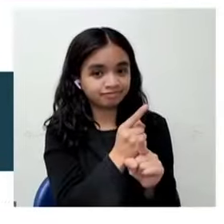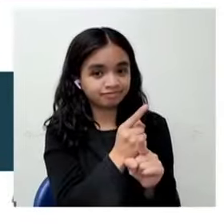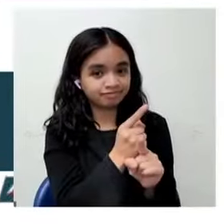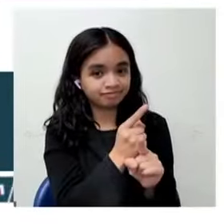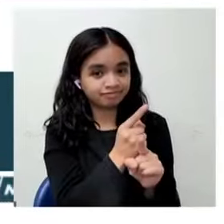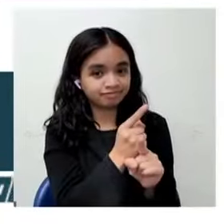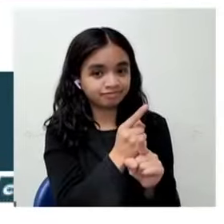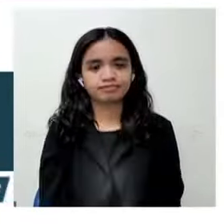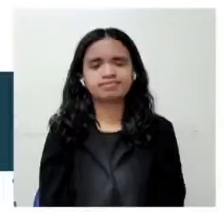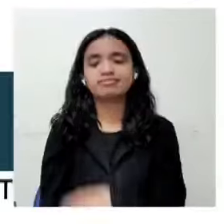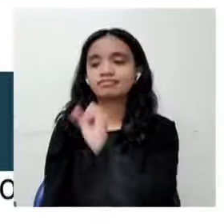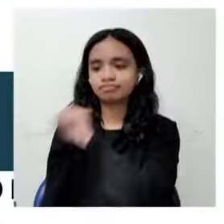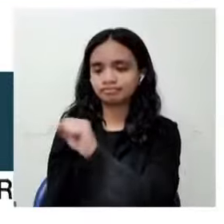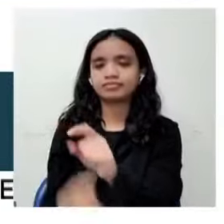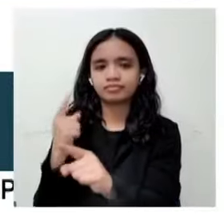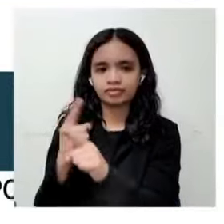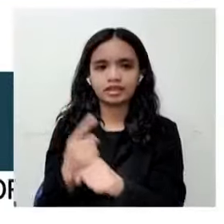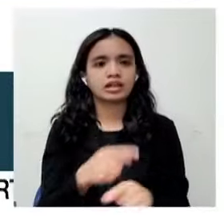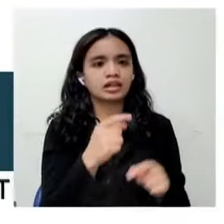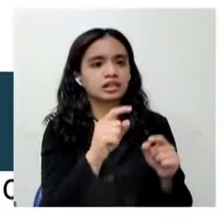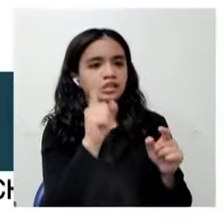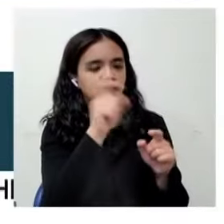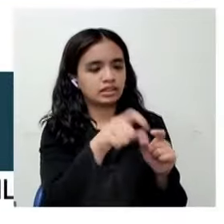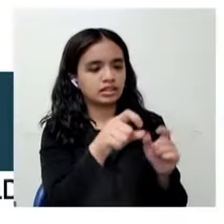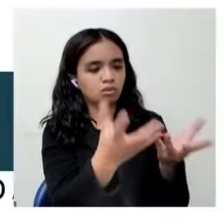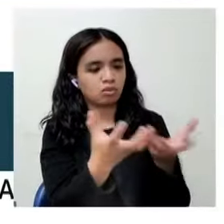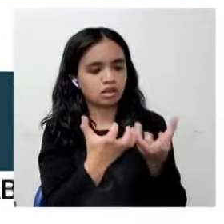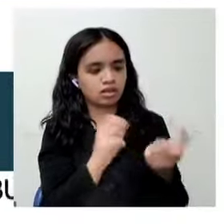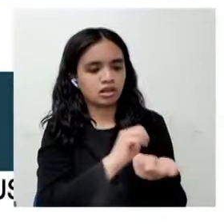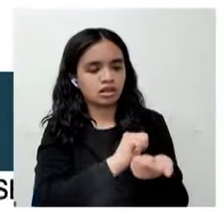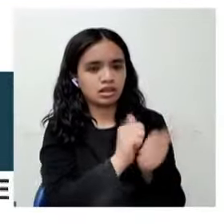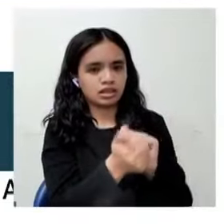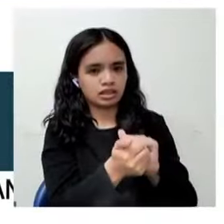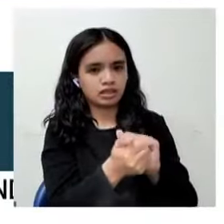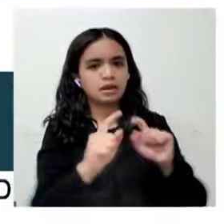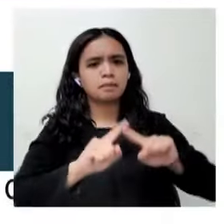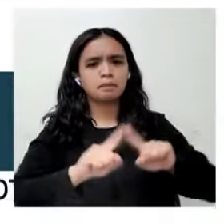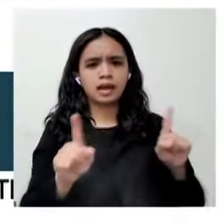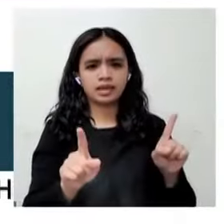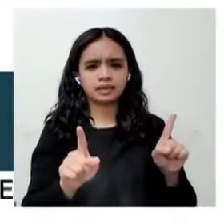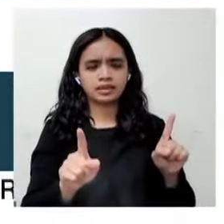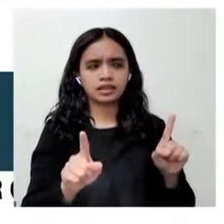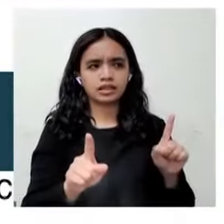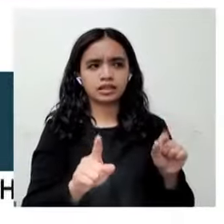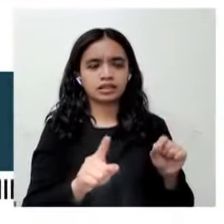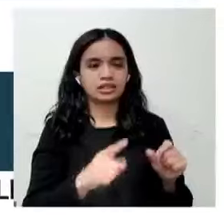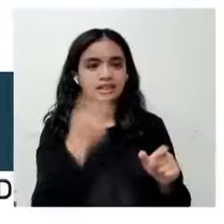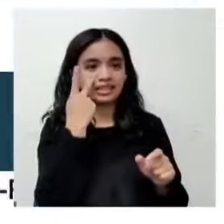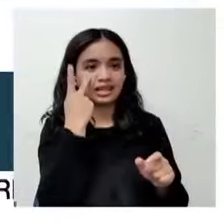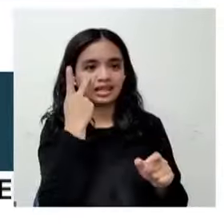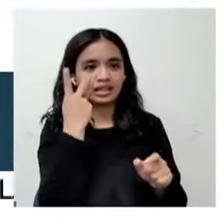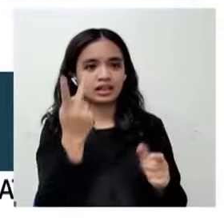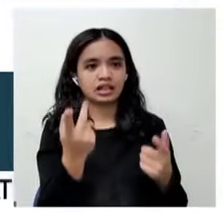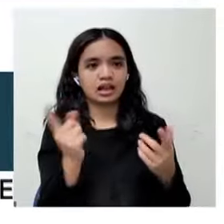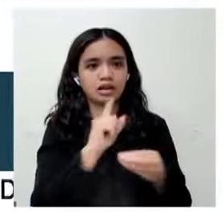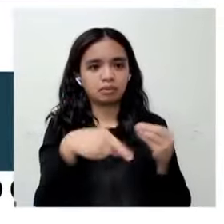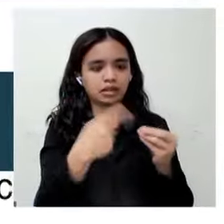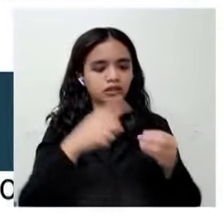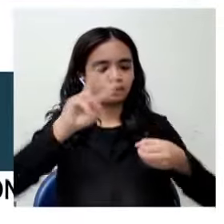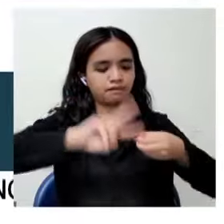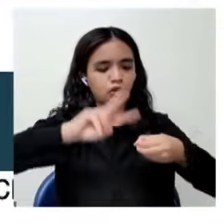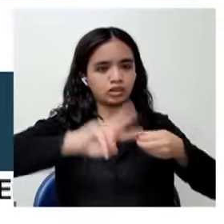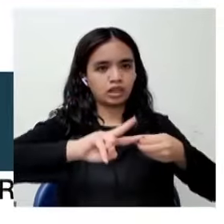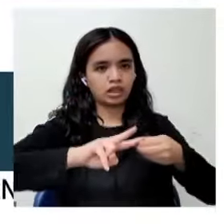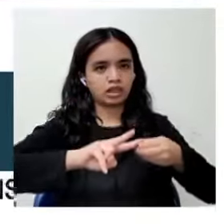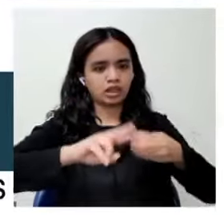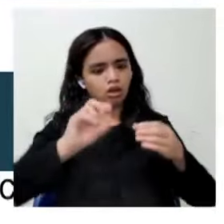That want to be amended. But here's the thing, dun pa lang sa entrada, yung voting jointly or separately,